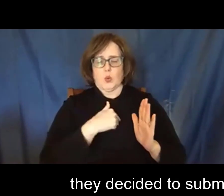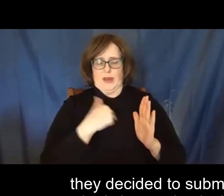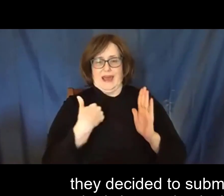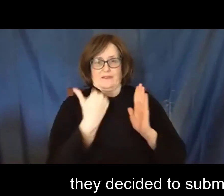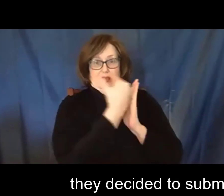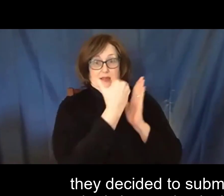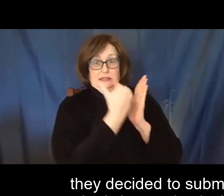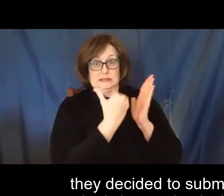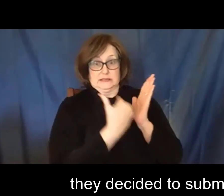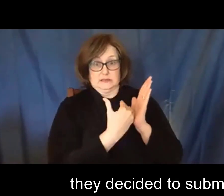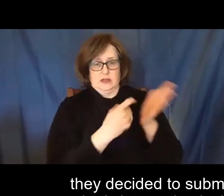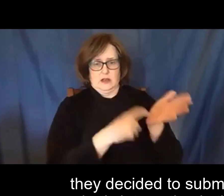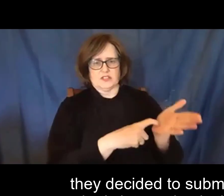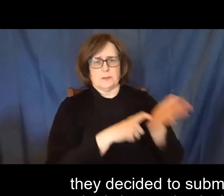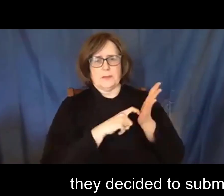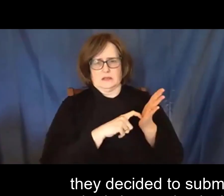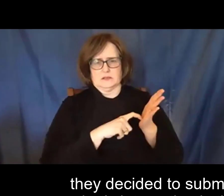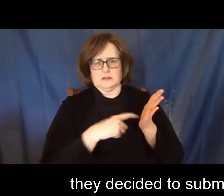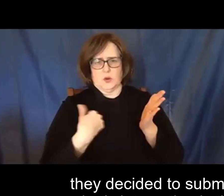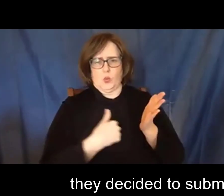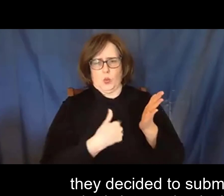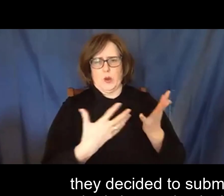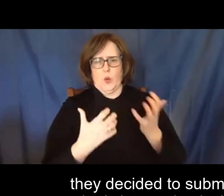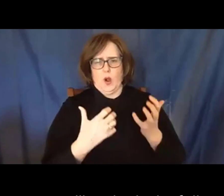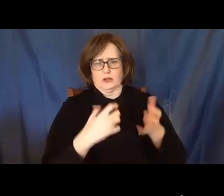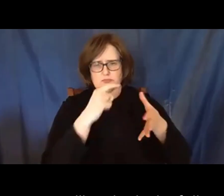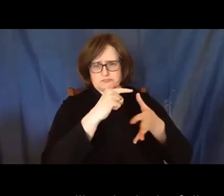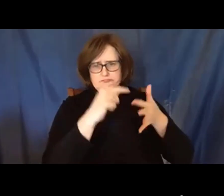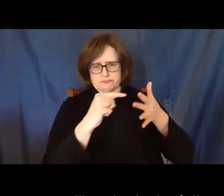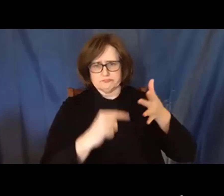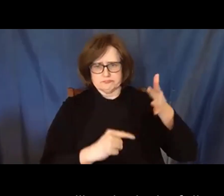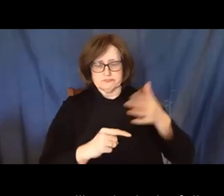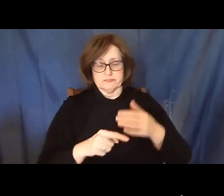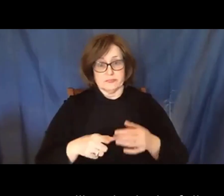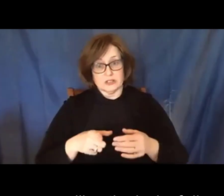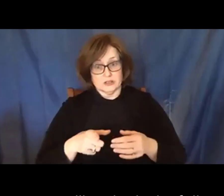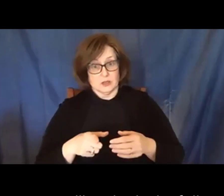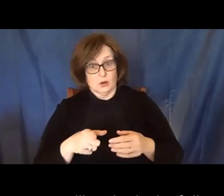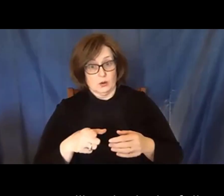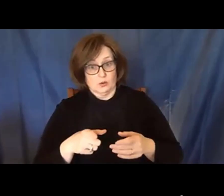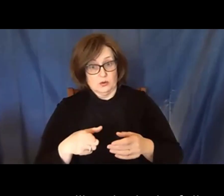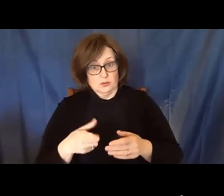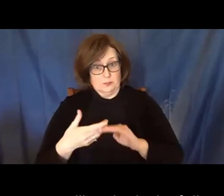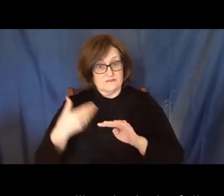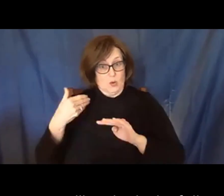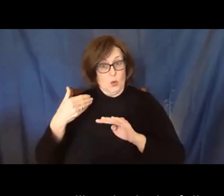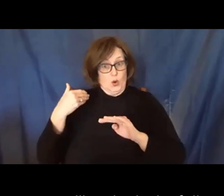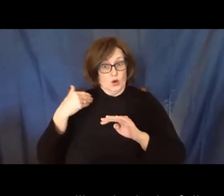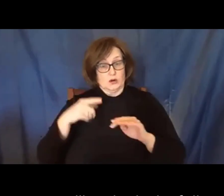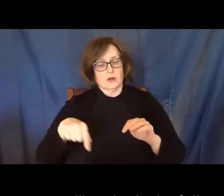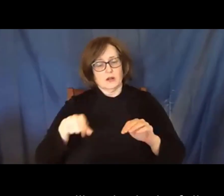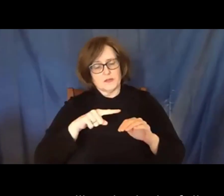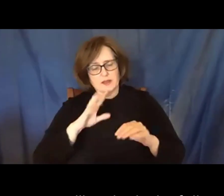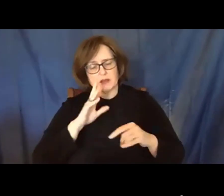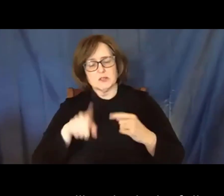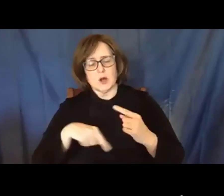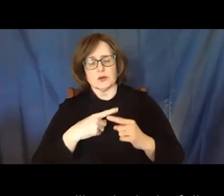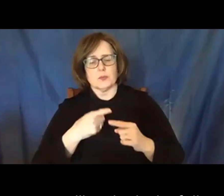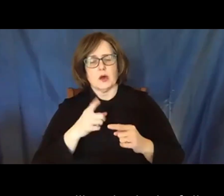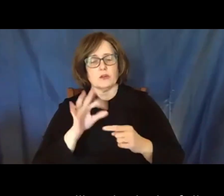what's interesting is that they've been talking about like the lack of diversity in